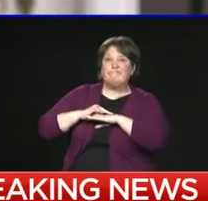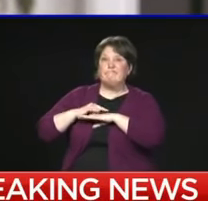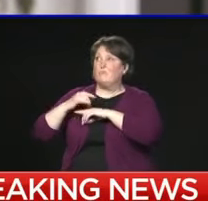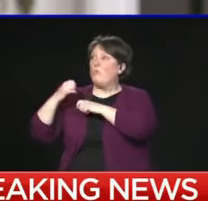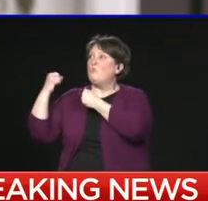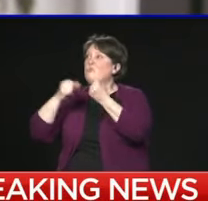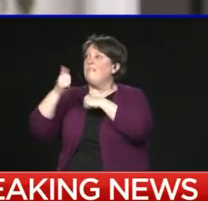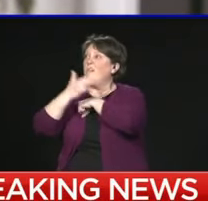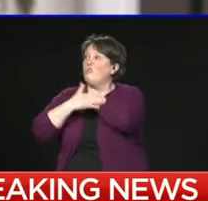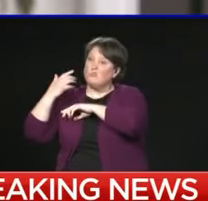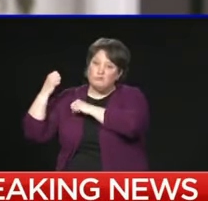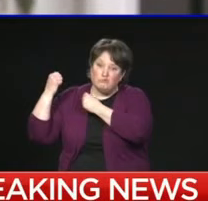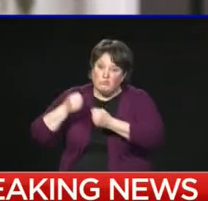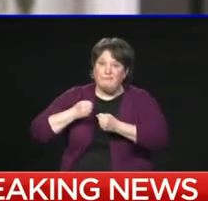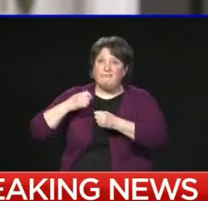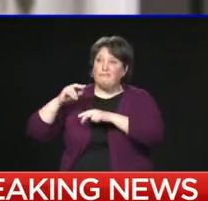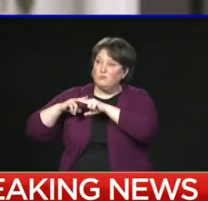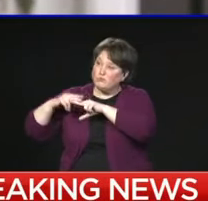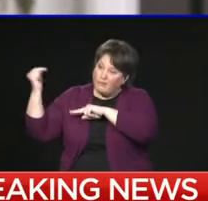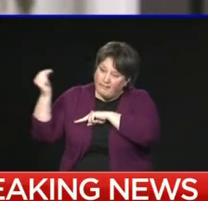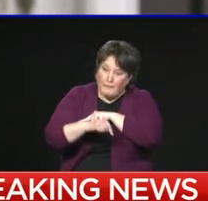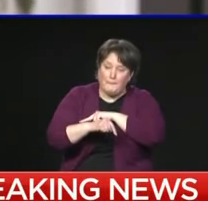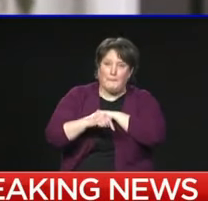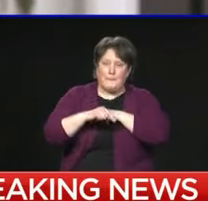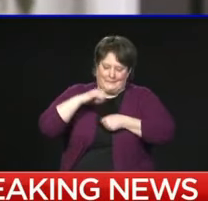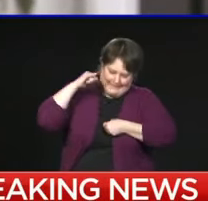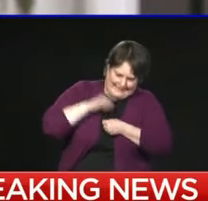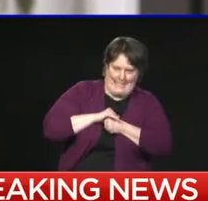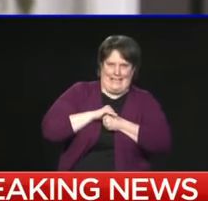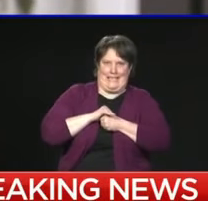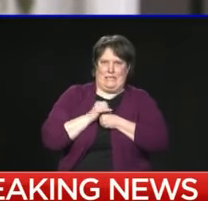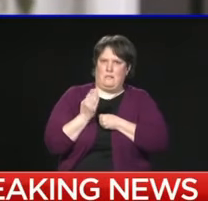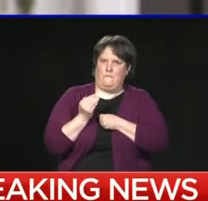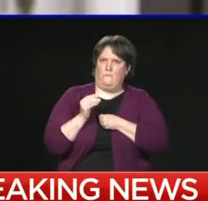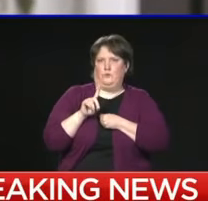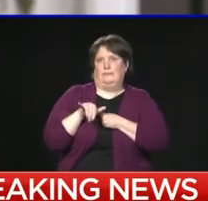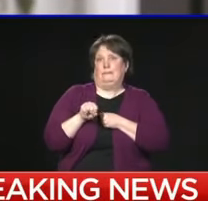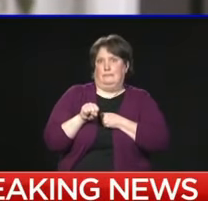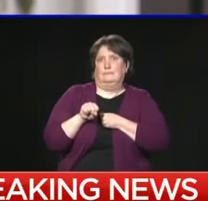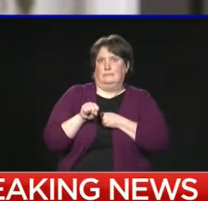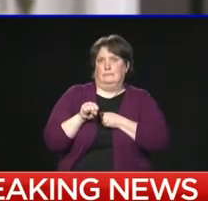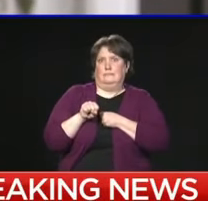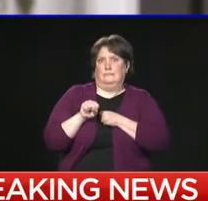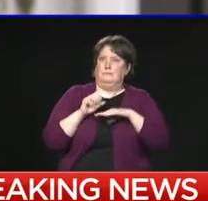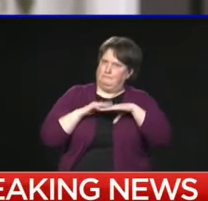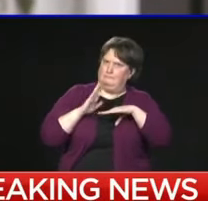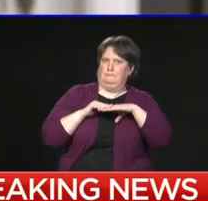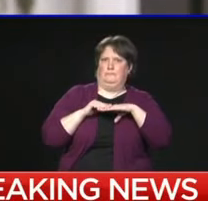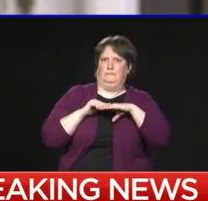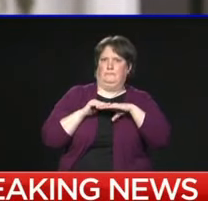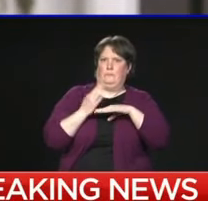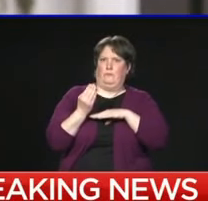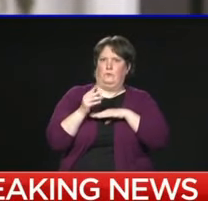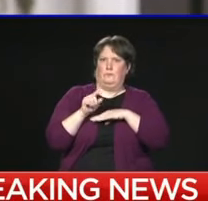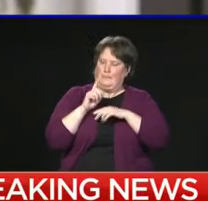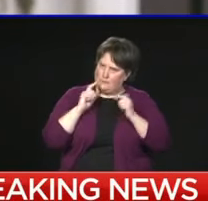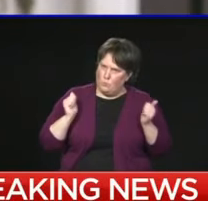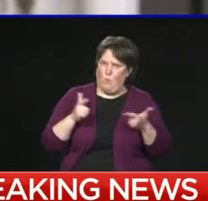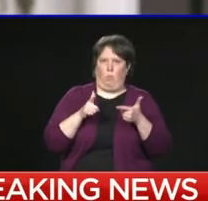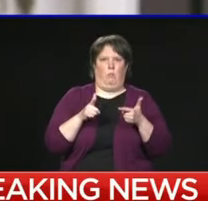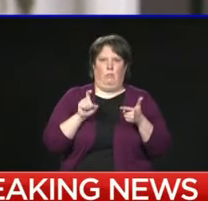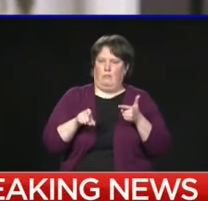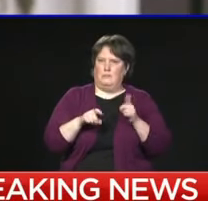from international flights, go back straight home and stay home for at least 14 days. And this has to be